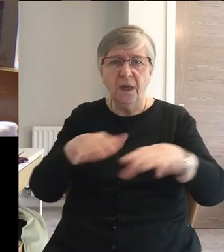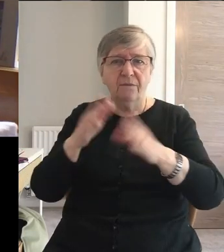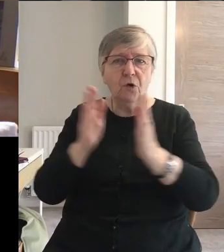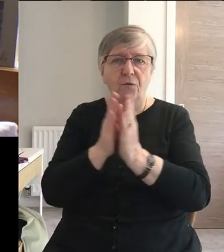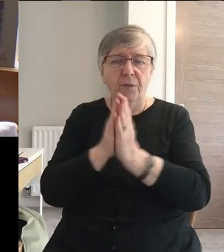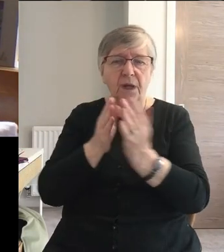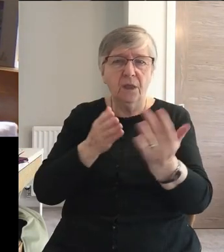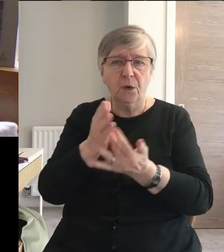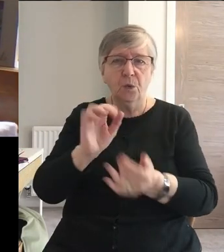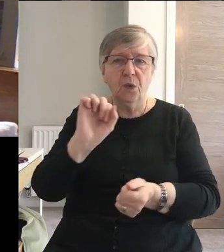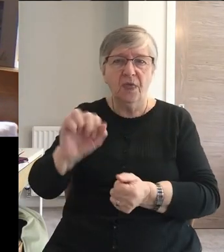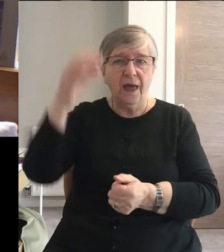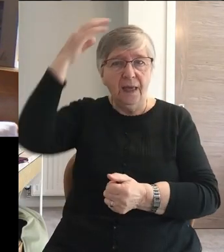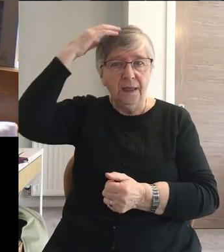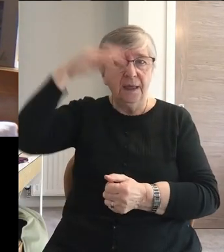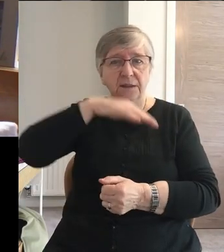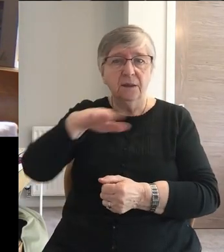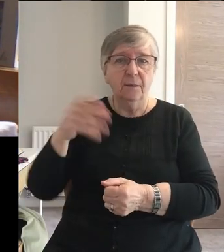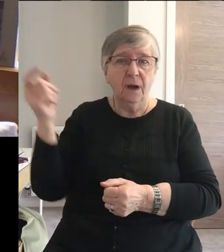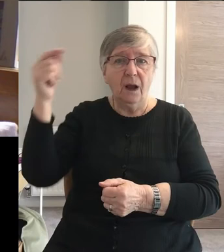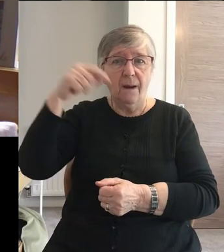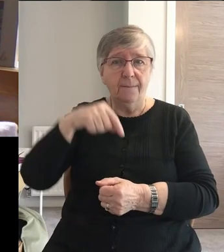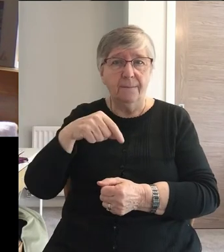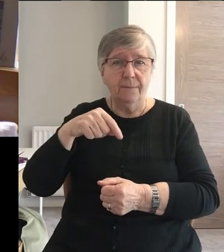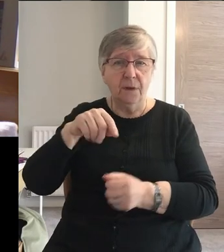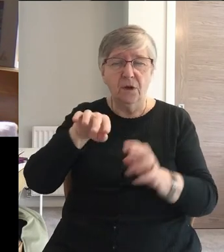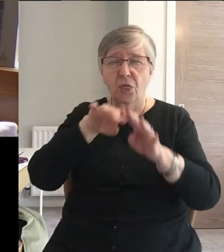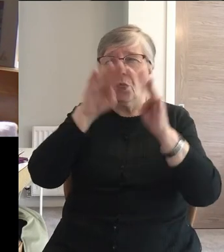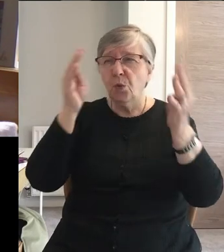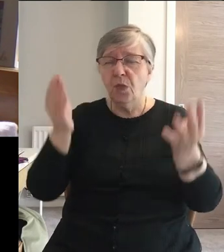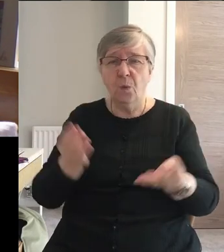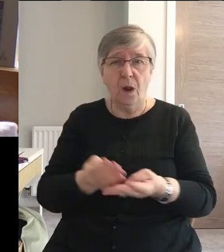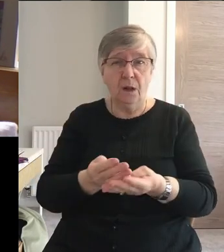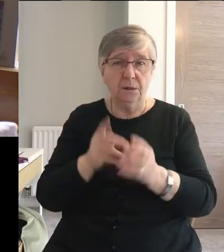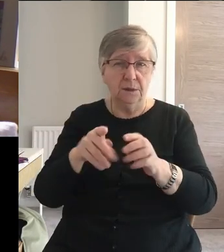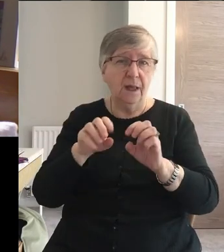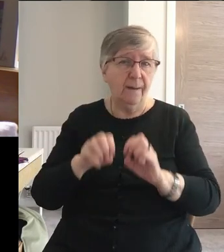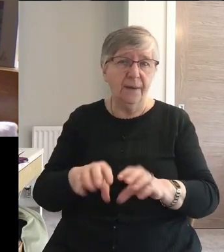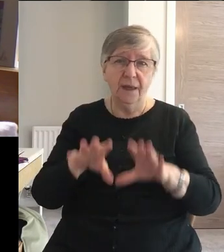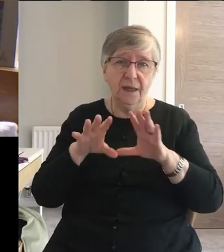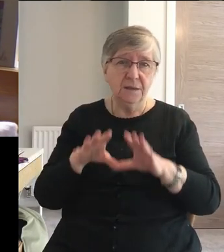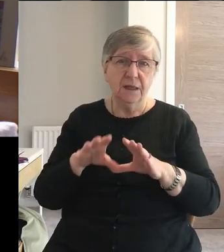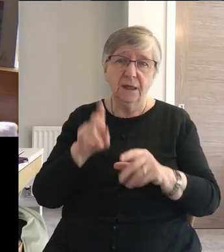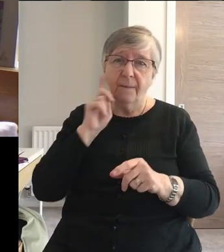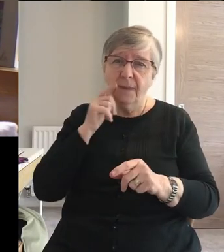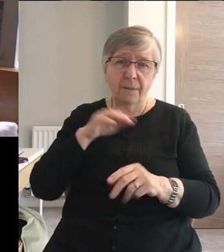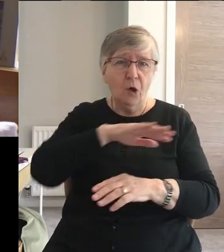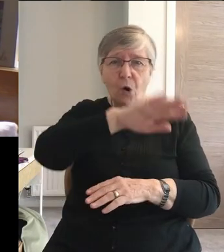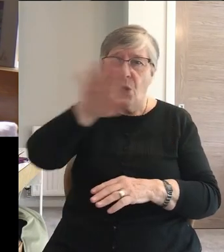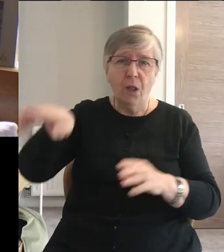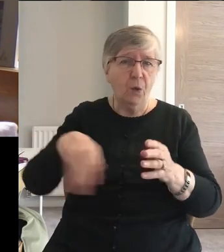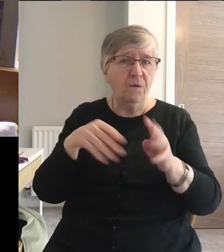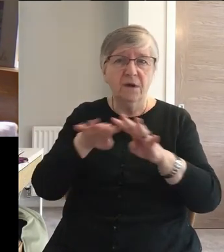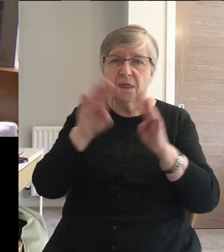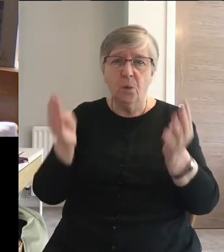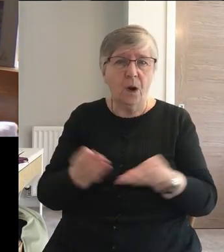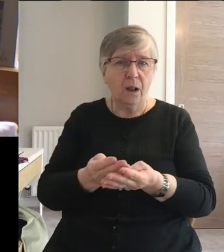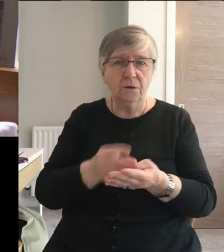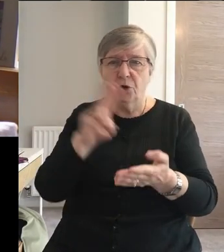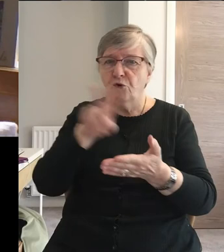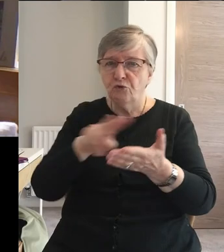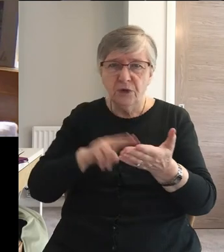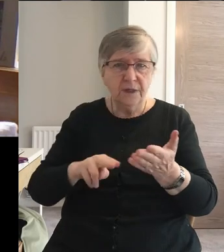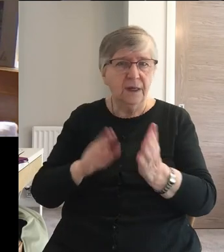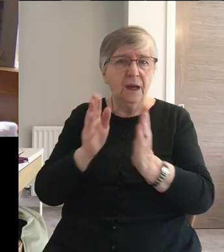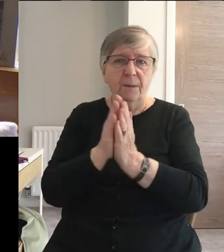Kingdom Come. Global. How amazing. Folk all over the world reading and praying